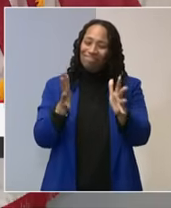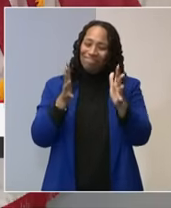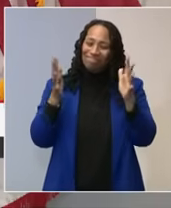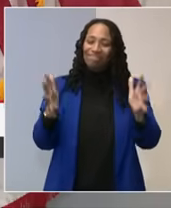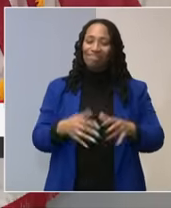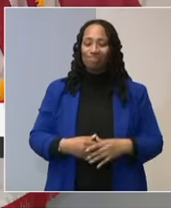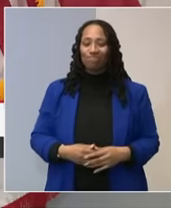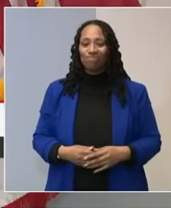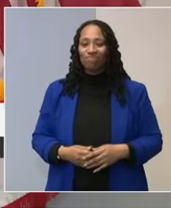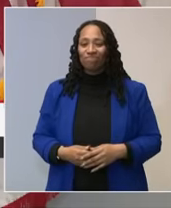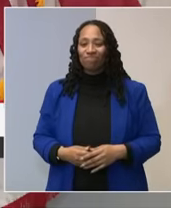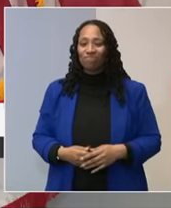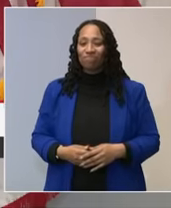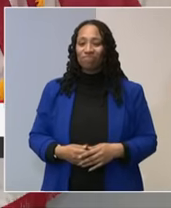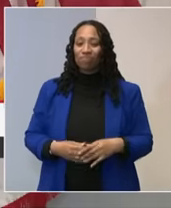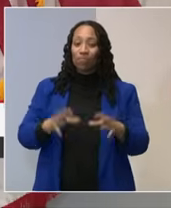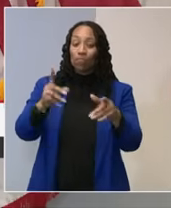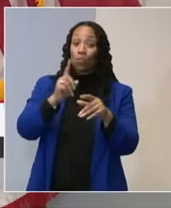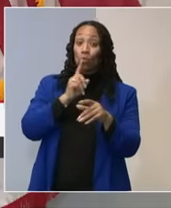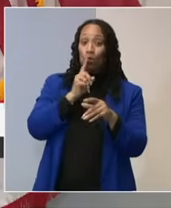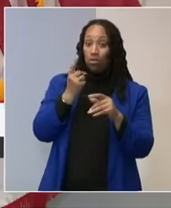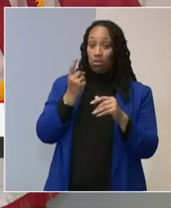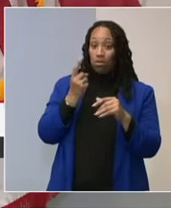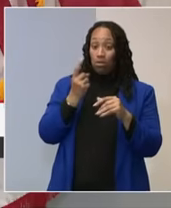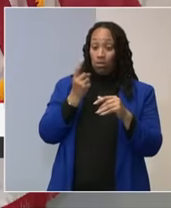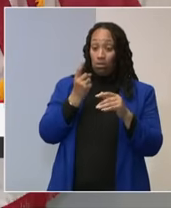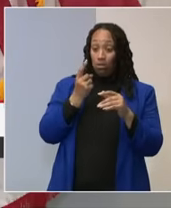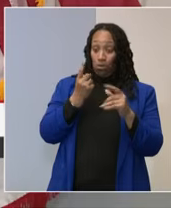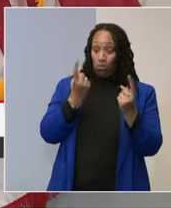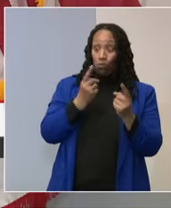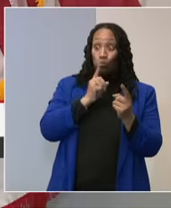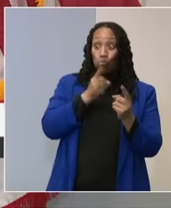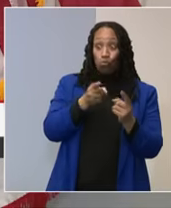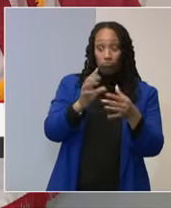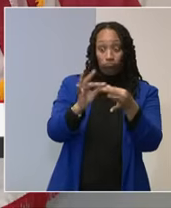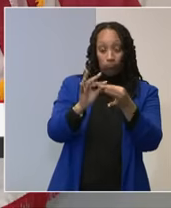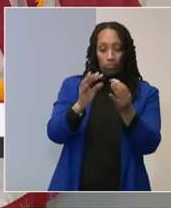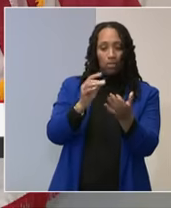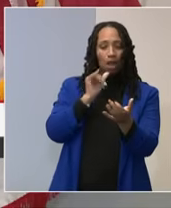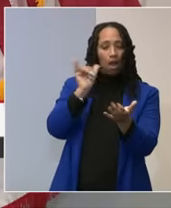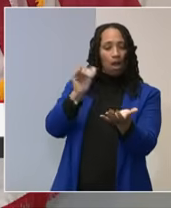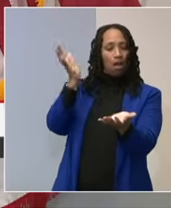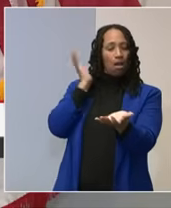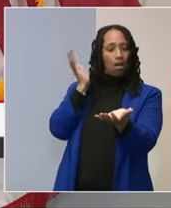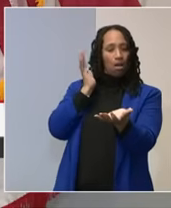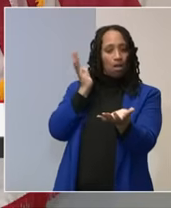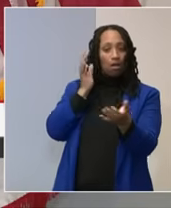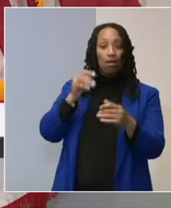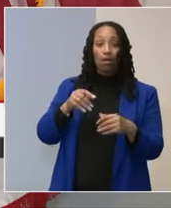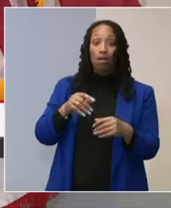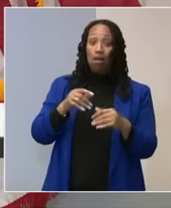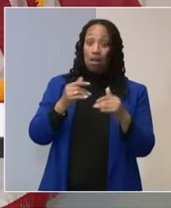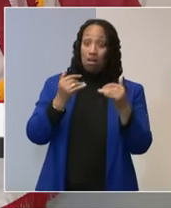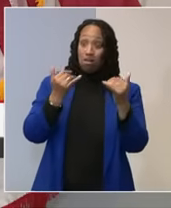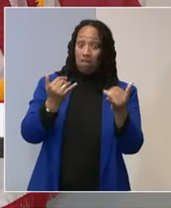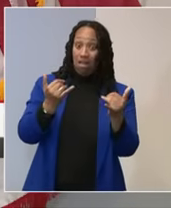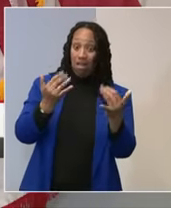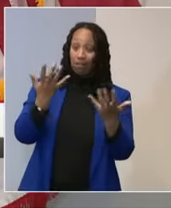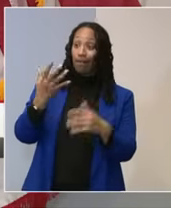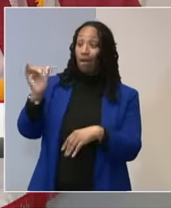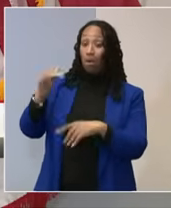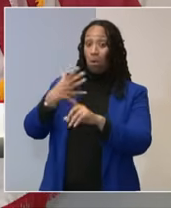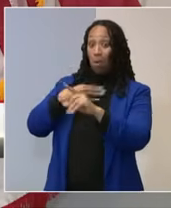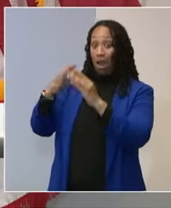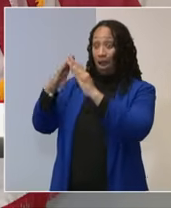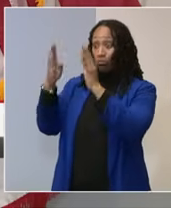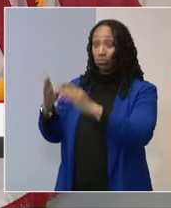not the last time, but one of the times that we had all houses was like, not only is DC ready,